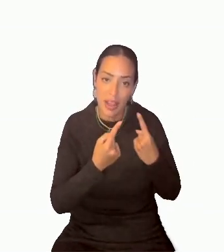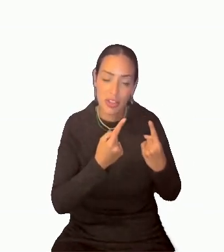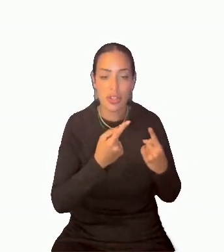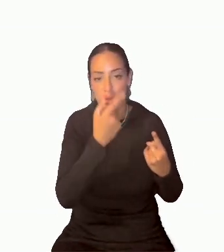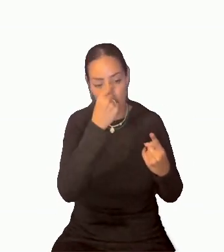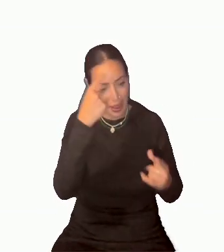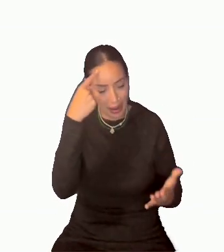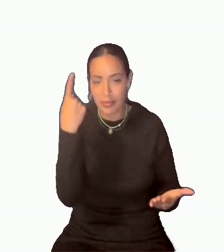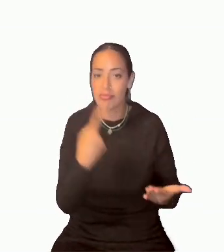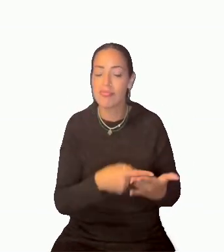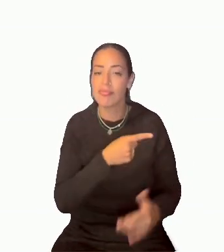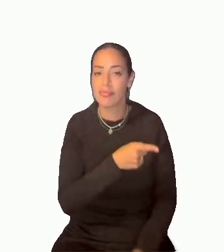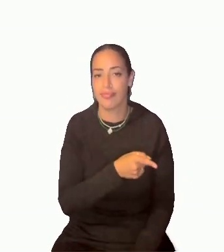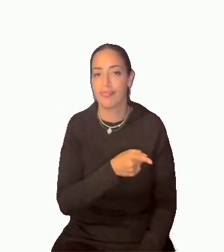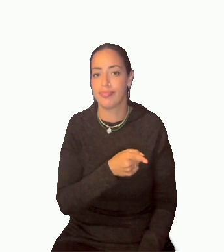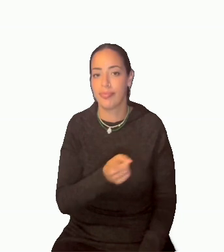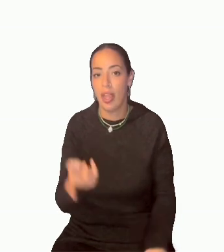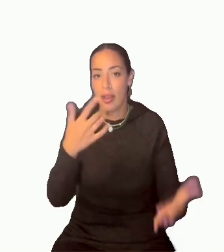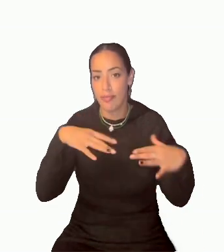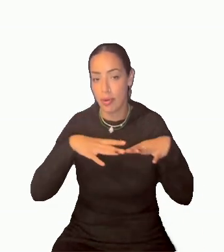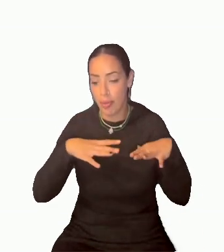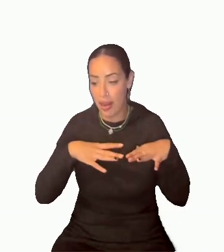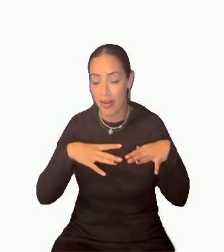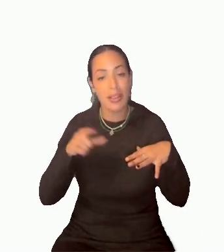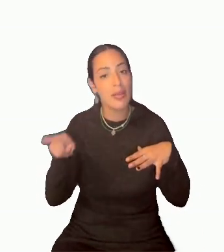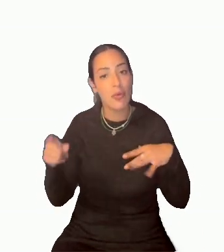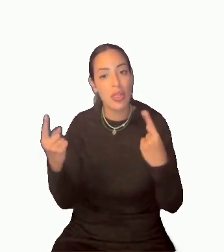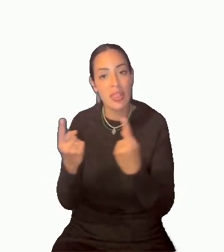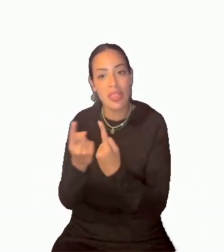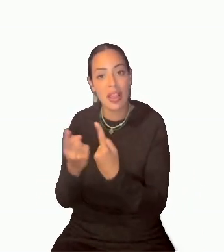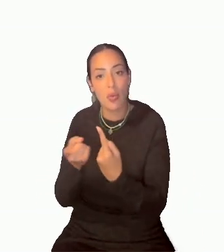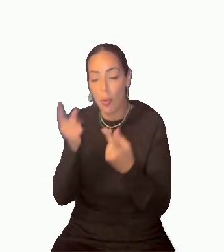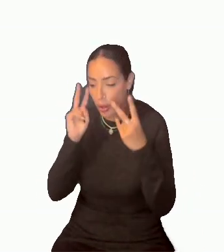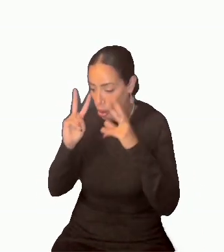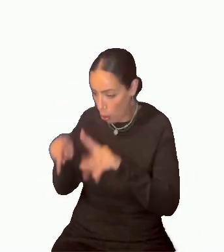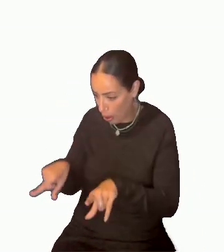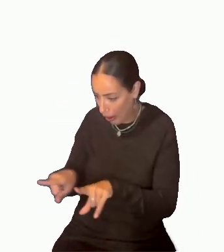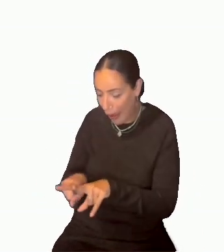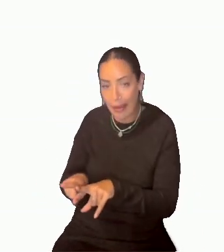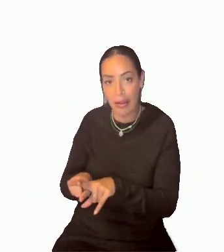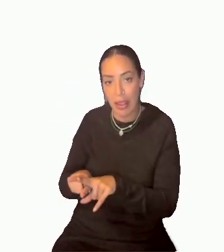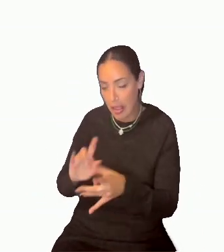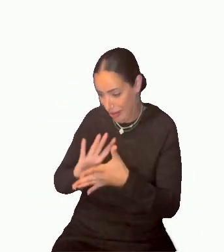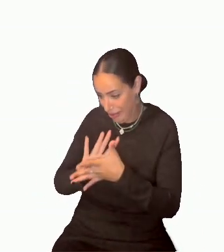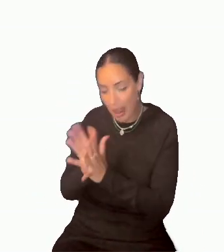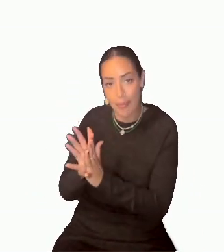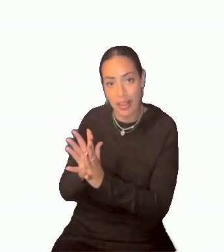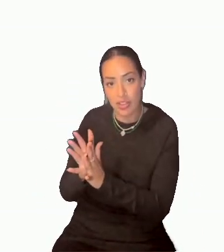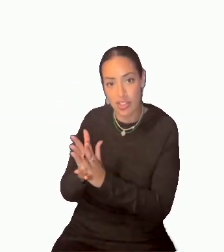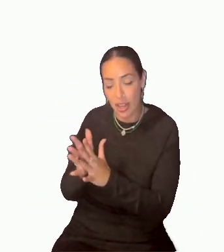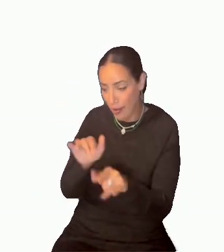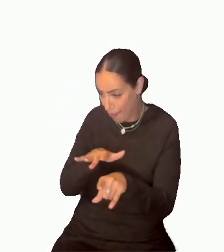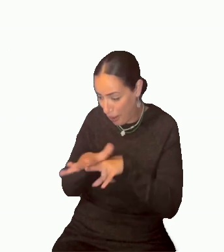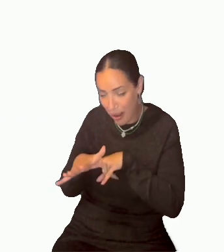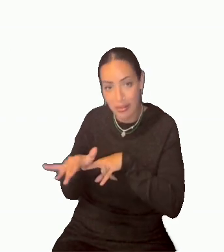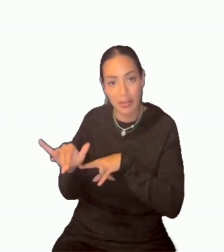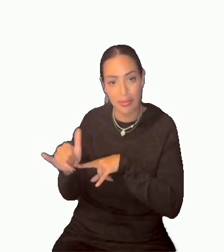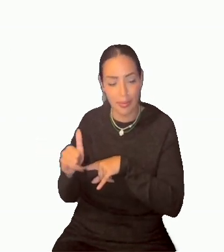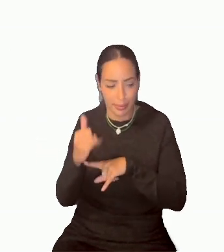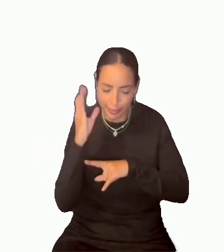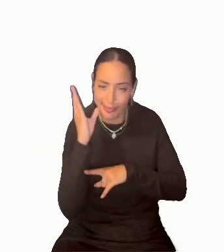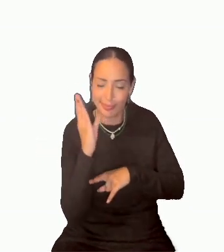choice. Preparing someone for what they'll receive, what it will look and smell like, and the damage that they may see.